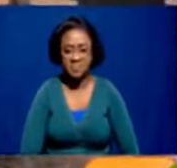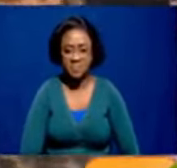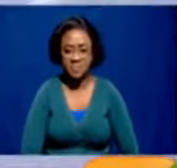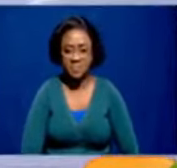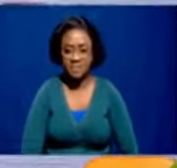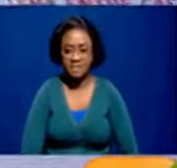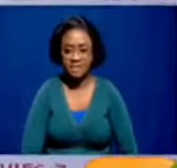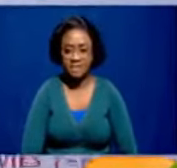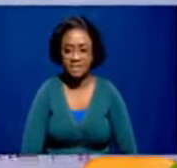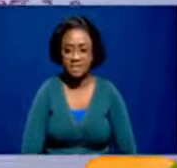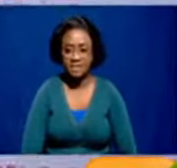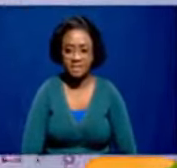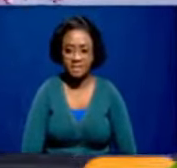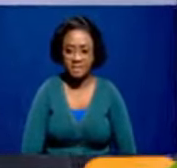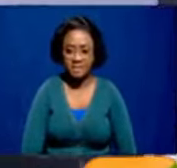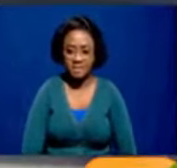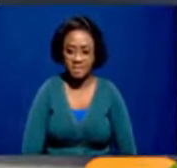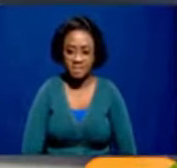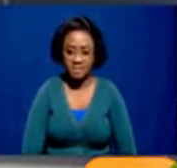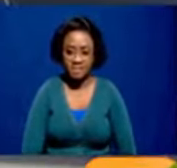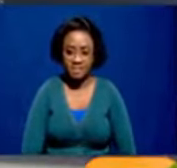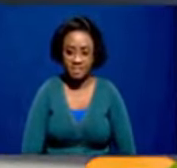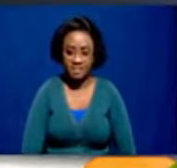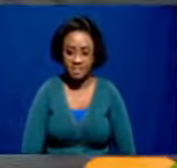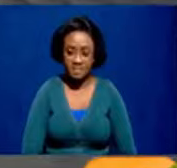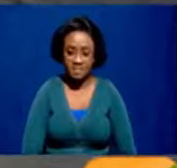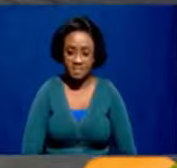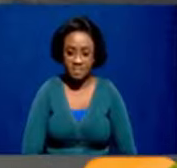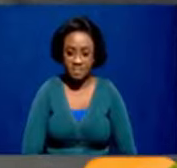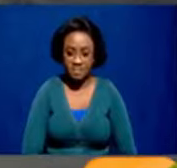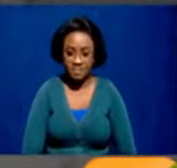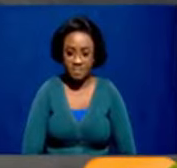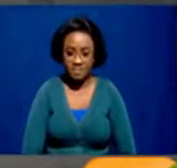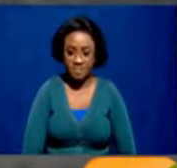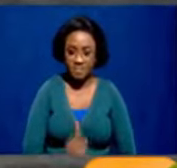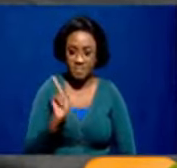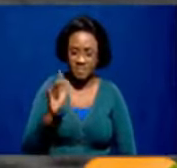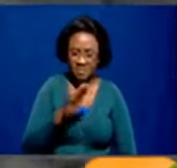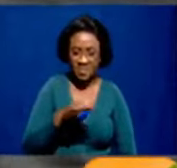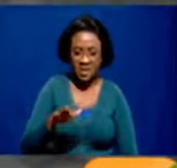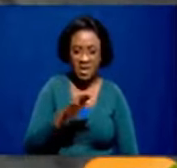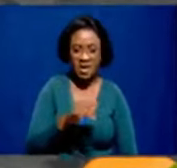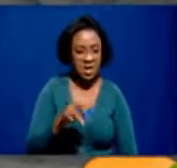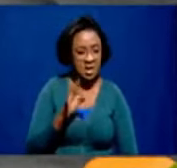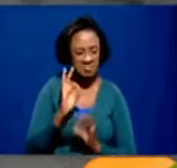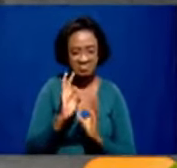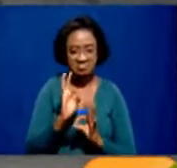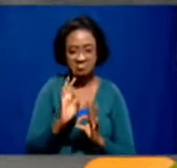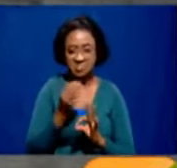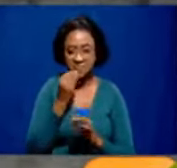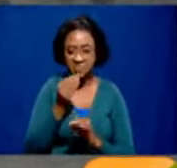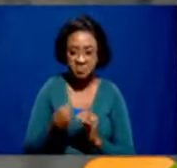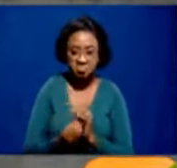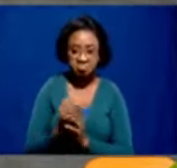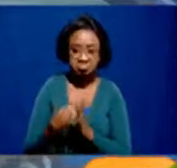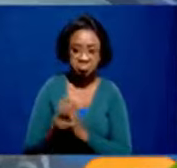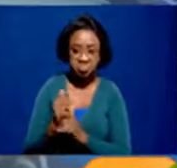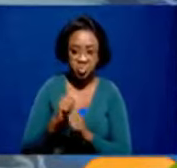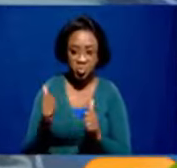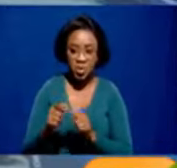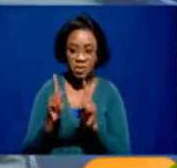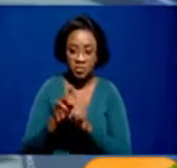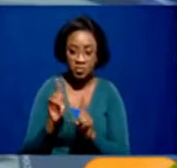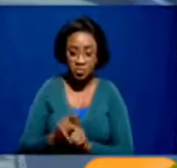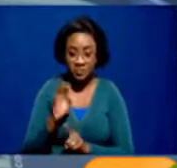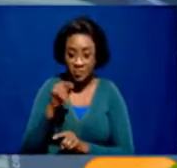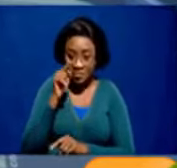Tarragona is a short distance from Barcelona. It is one of the regions in Spain that grows a lot of grapes for wine production. This is where you find